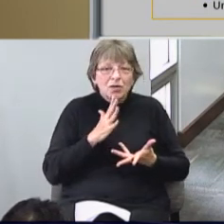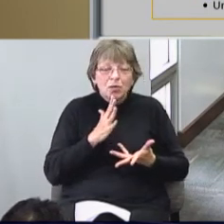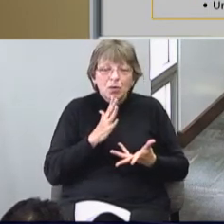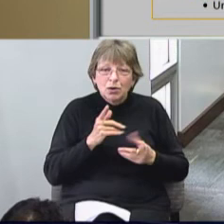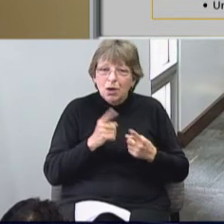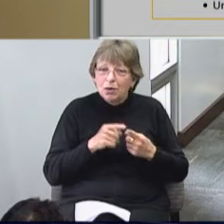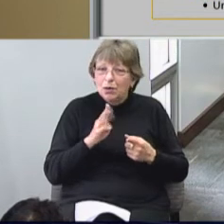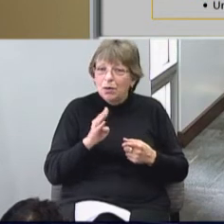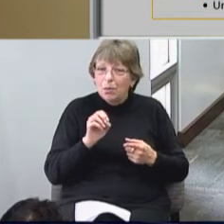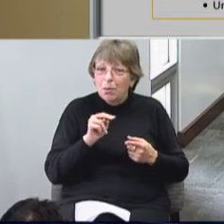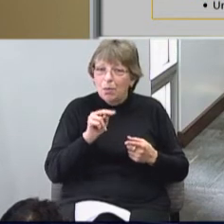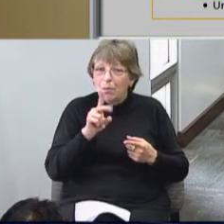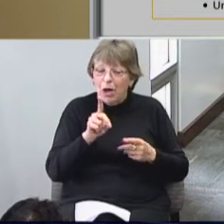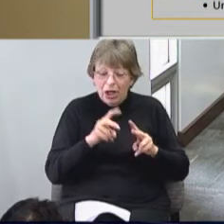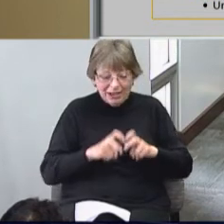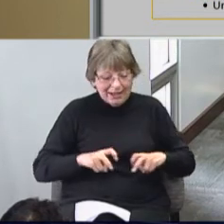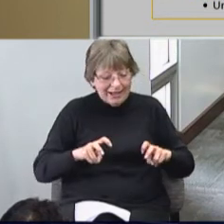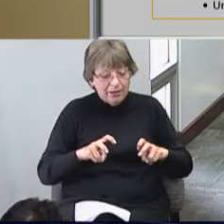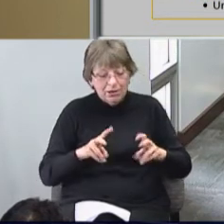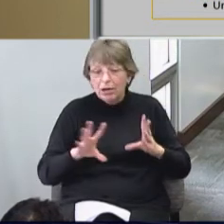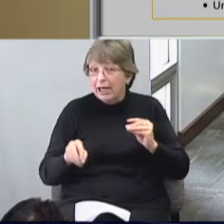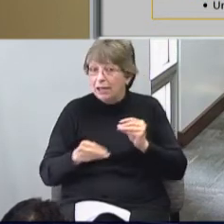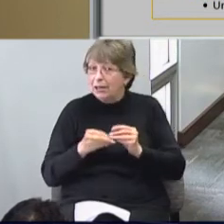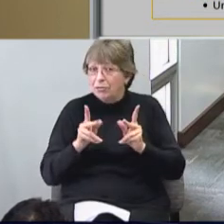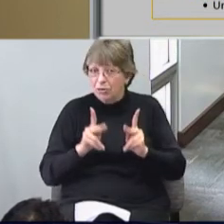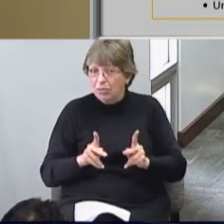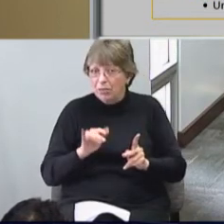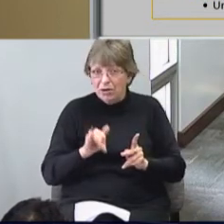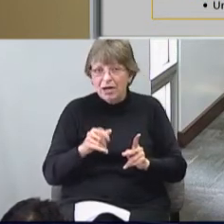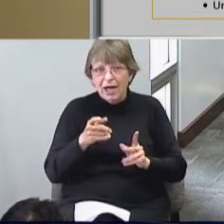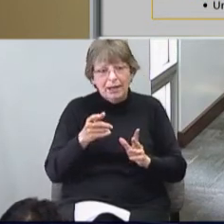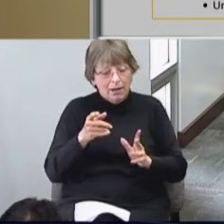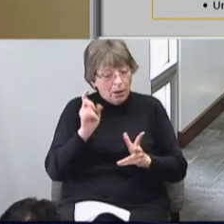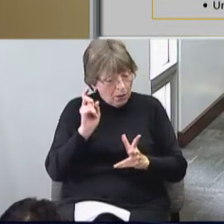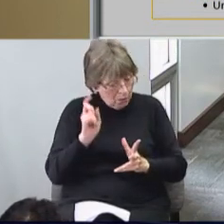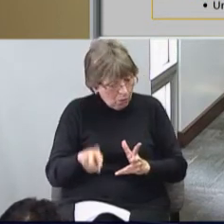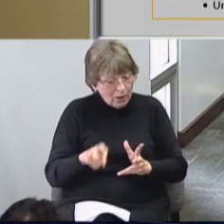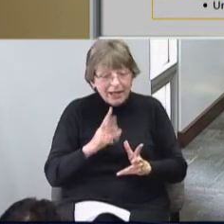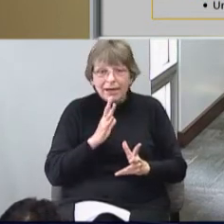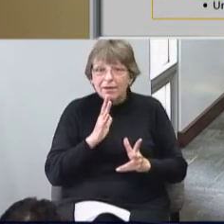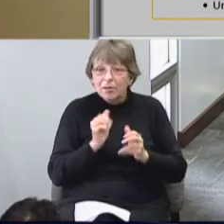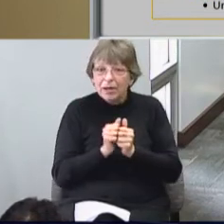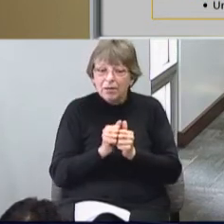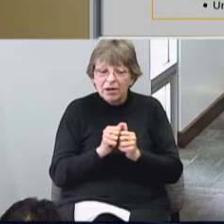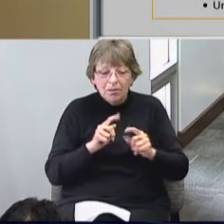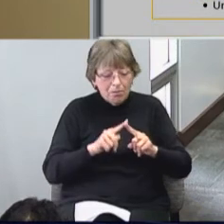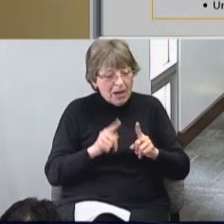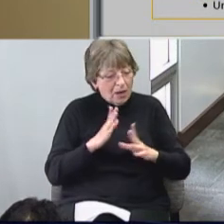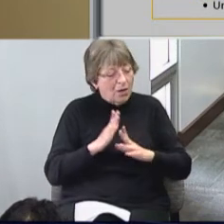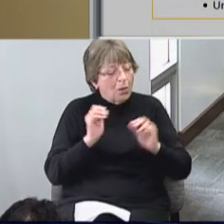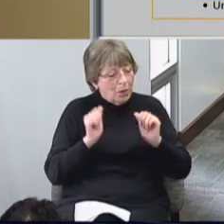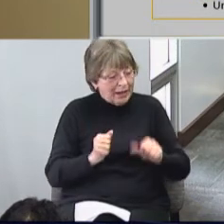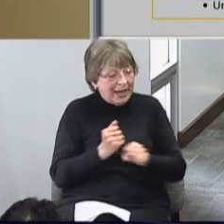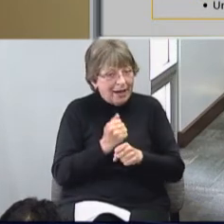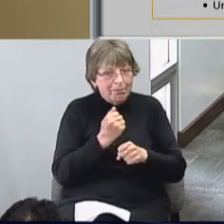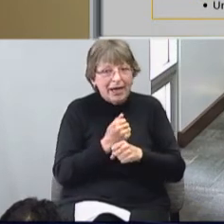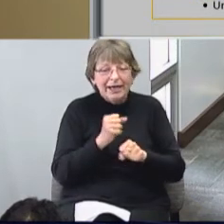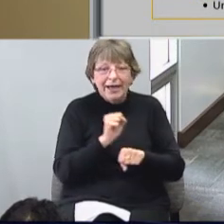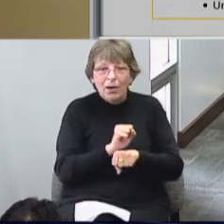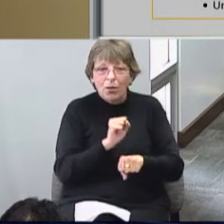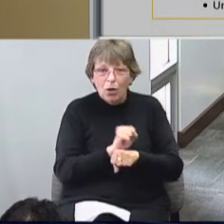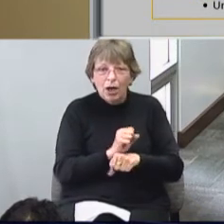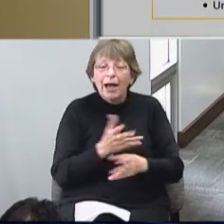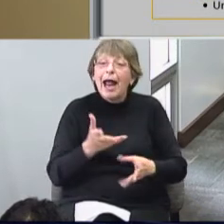any others that we might need to consult. But we will make it work and make it work within state